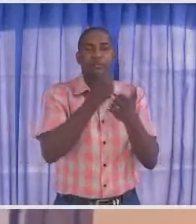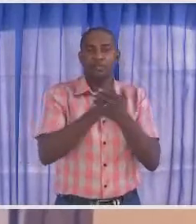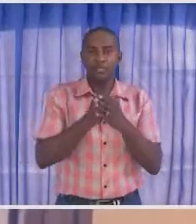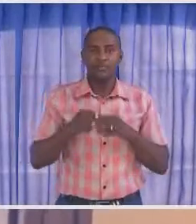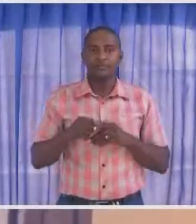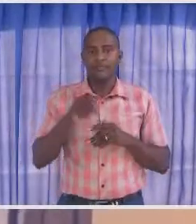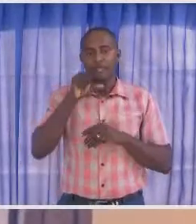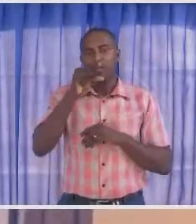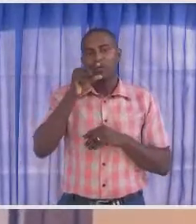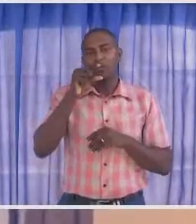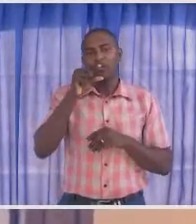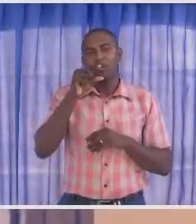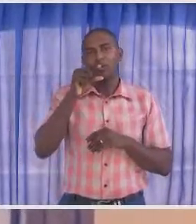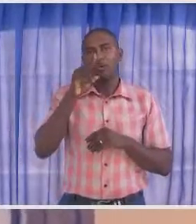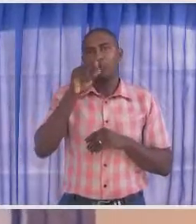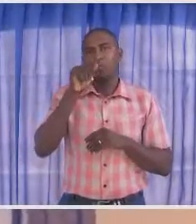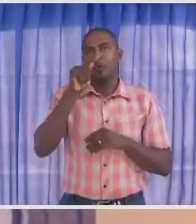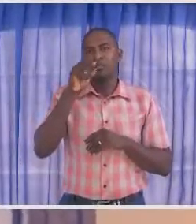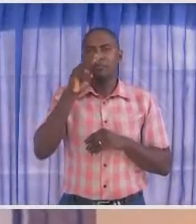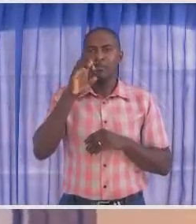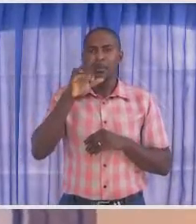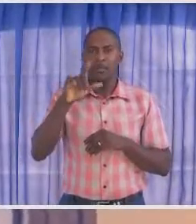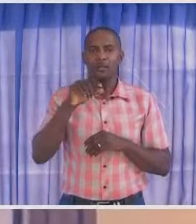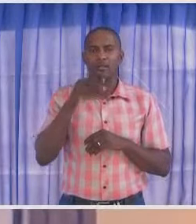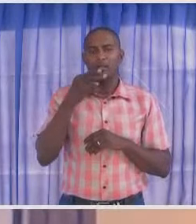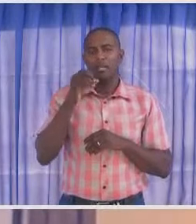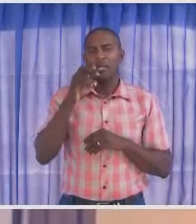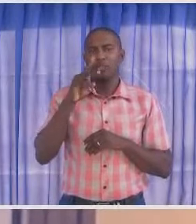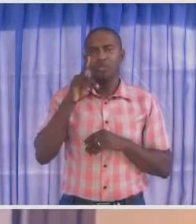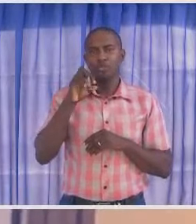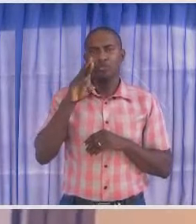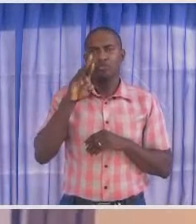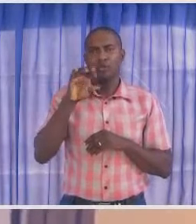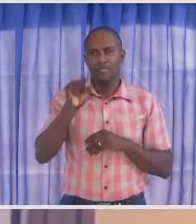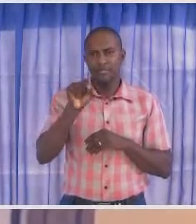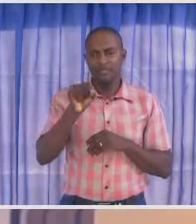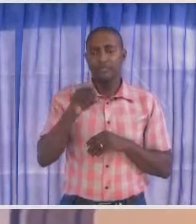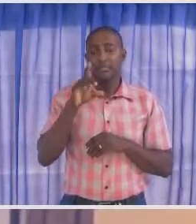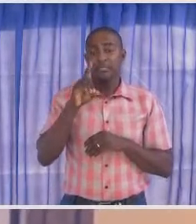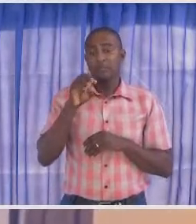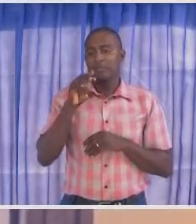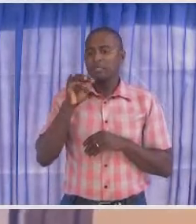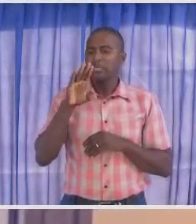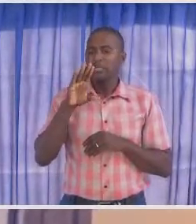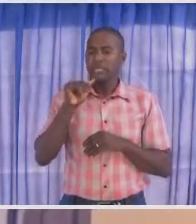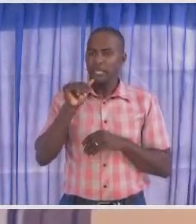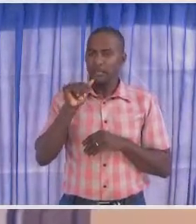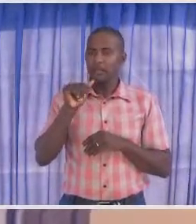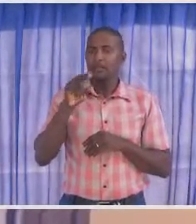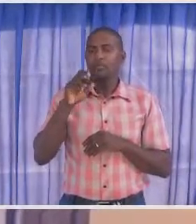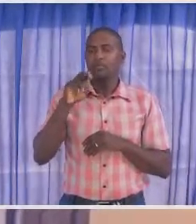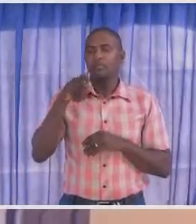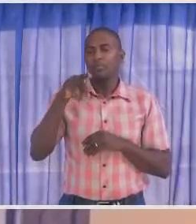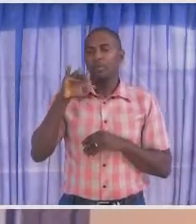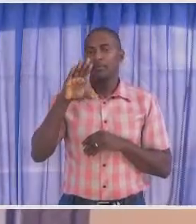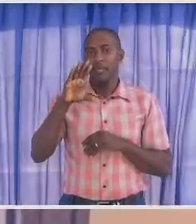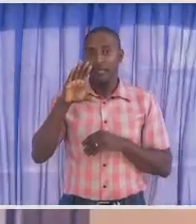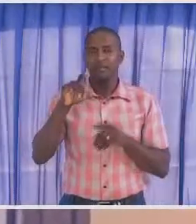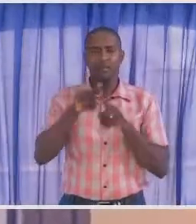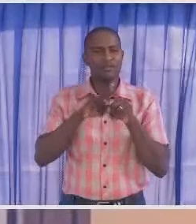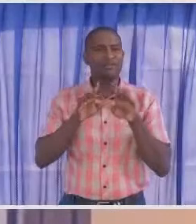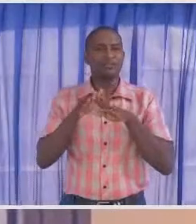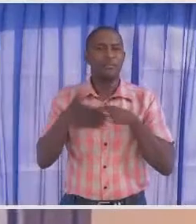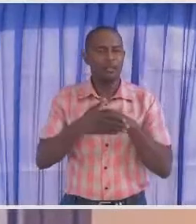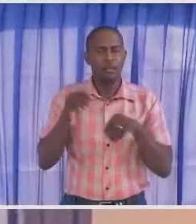Guatemala, Honduras, Dominican Republic, and of course Jamaica, we are working with groups of